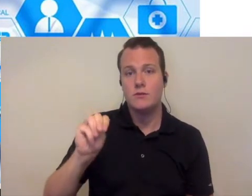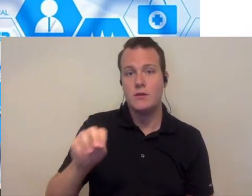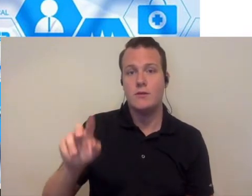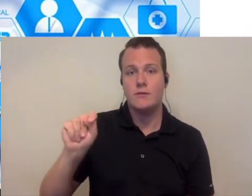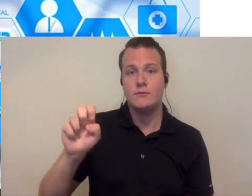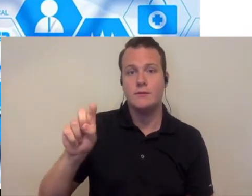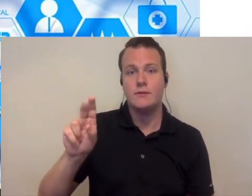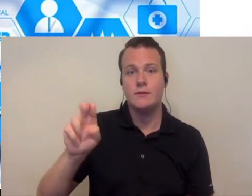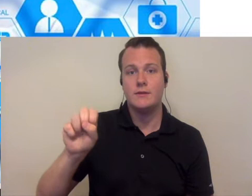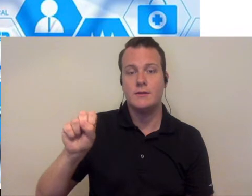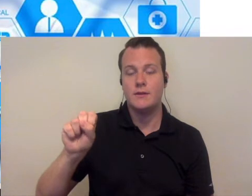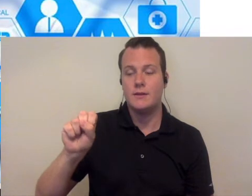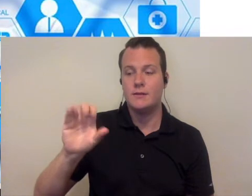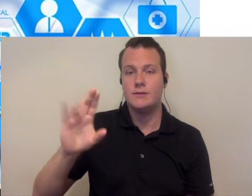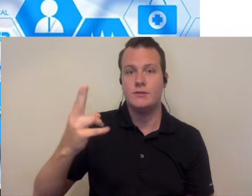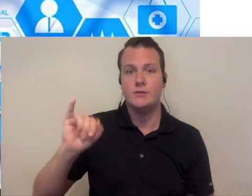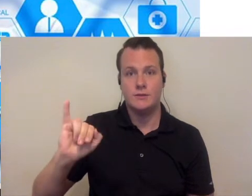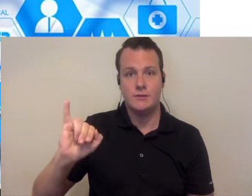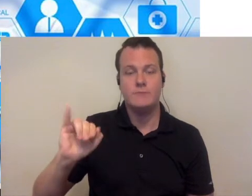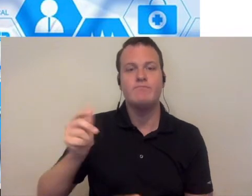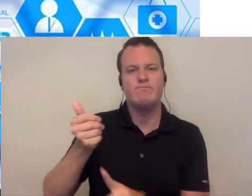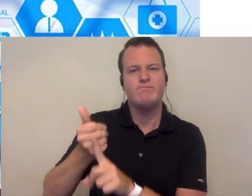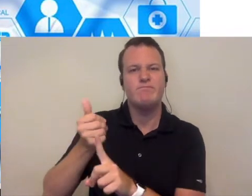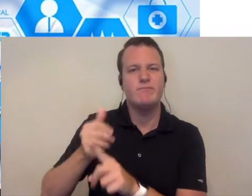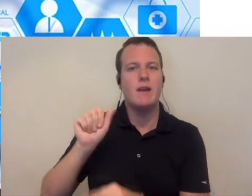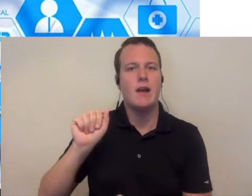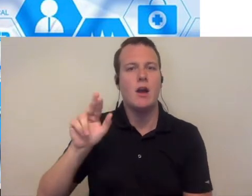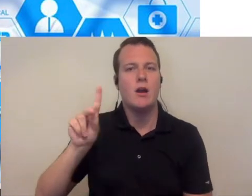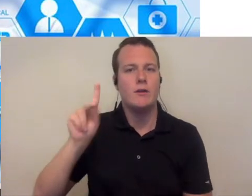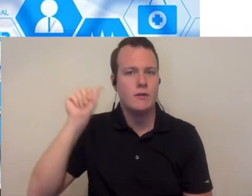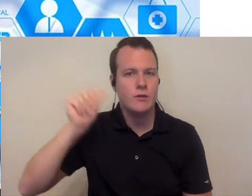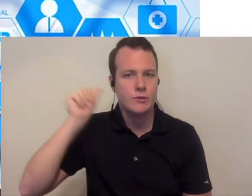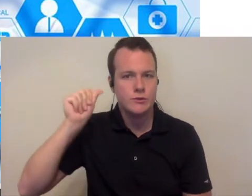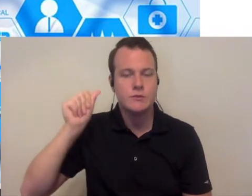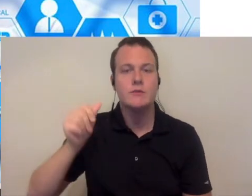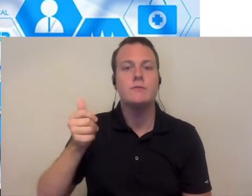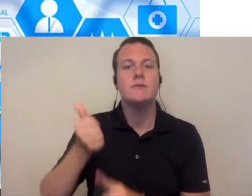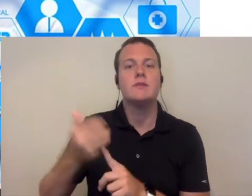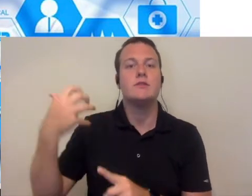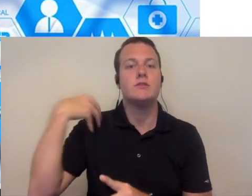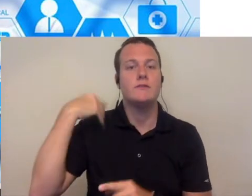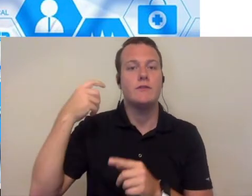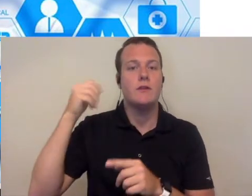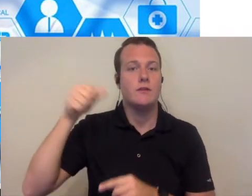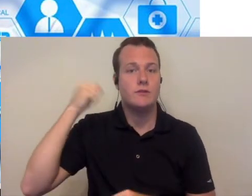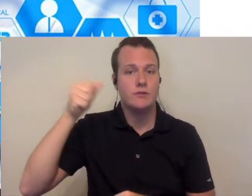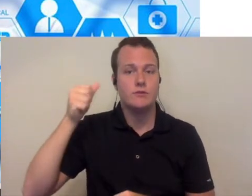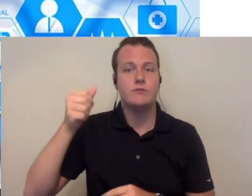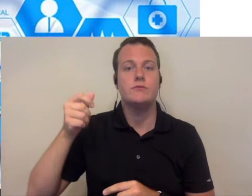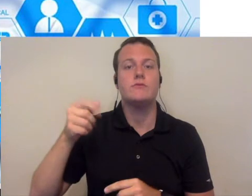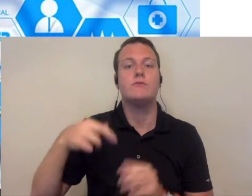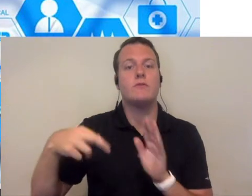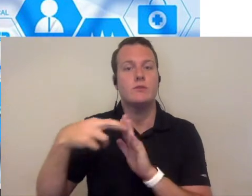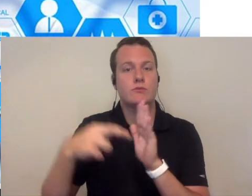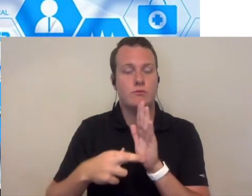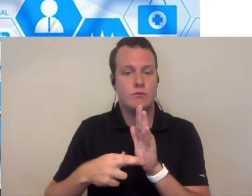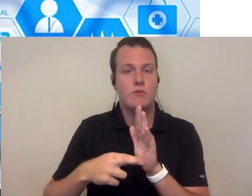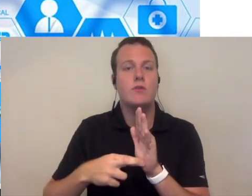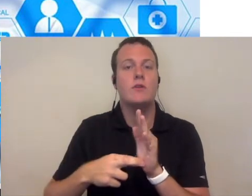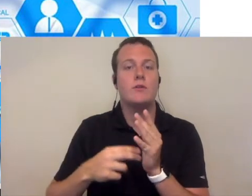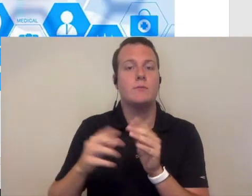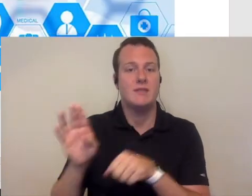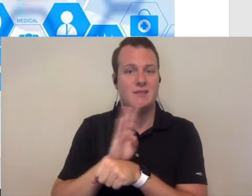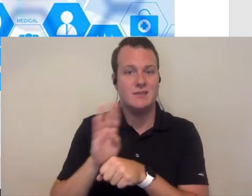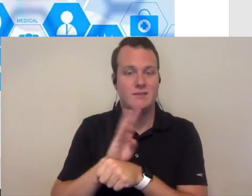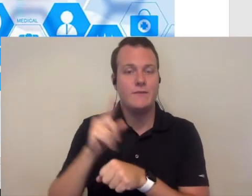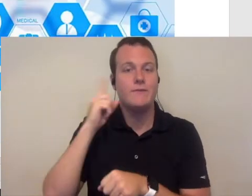Tedeschi. Dr. Tedeschi, AUD, is the Chief of Audiology and Regulatory Affairs for